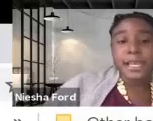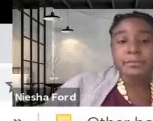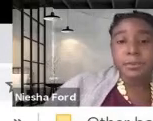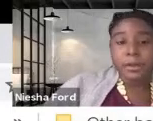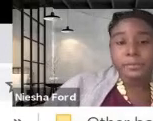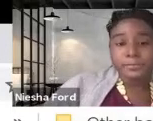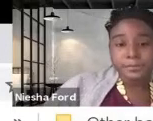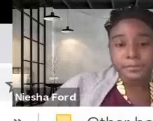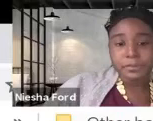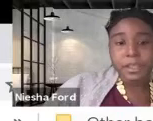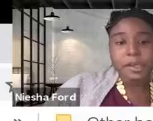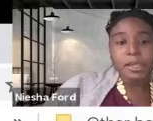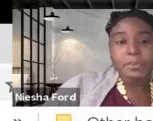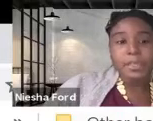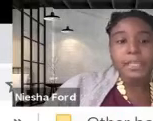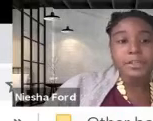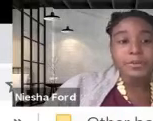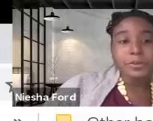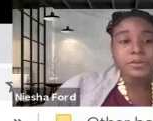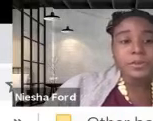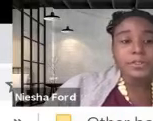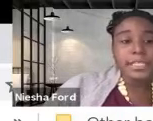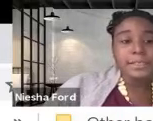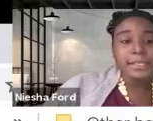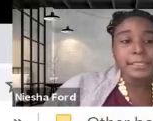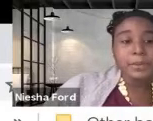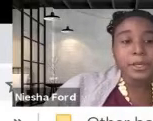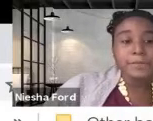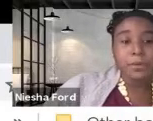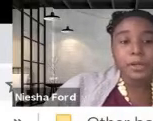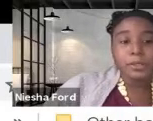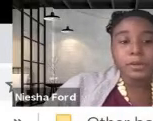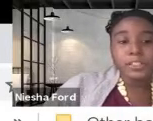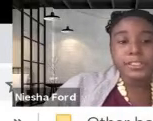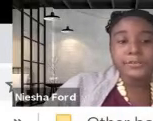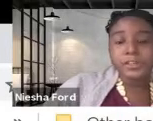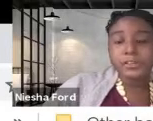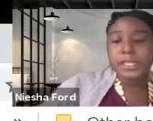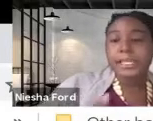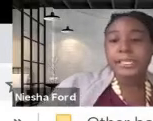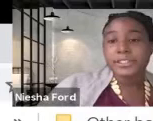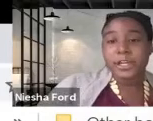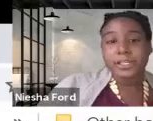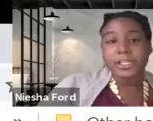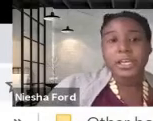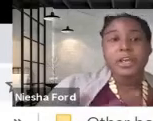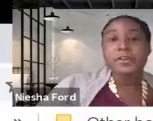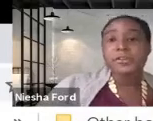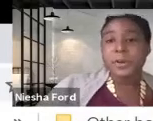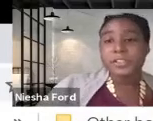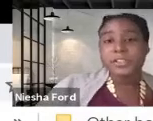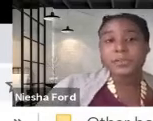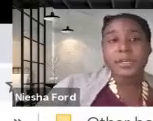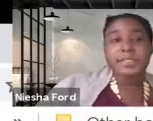always add more. In the groups, you will see that I did put 4 questions for you to kind of get started.